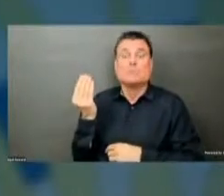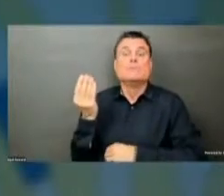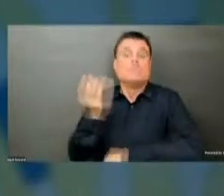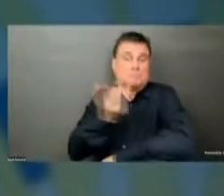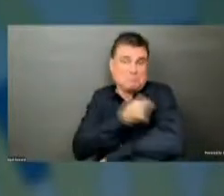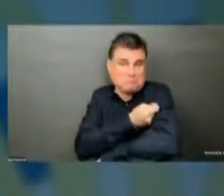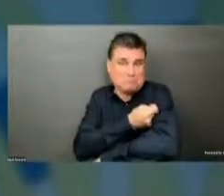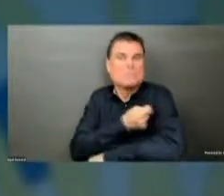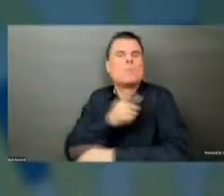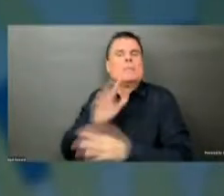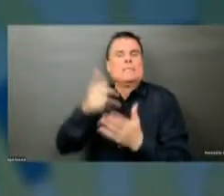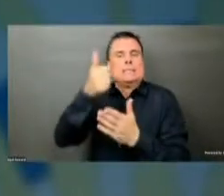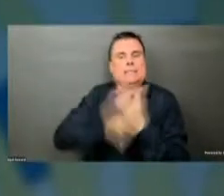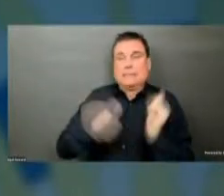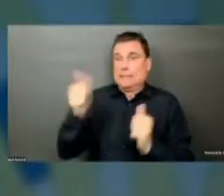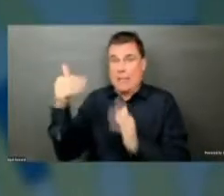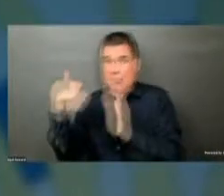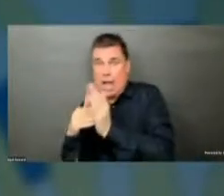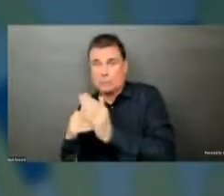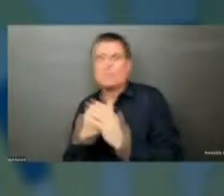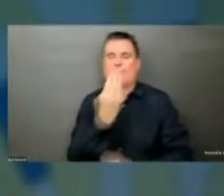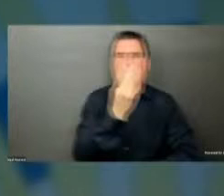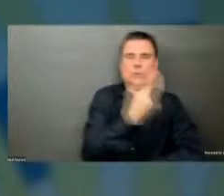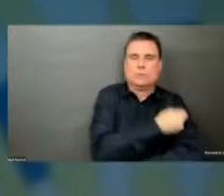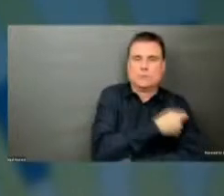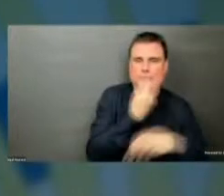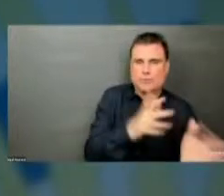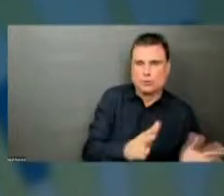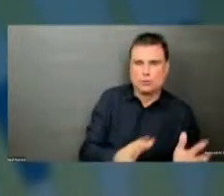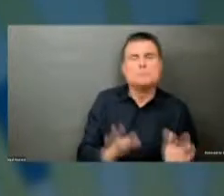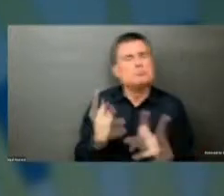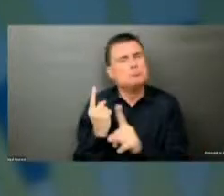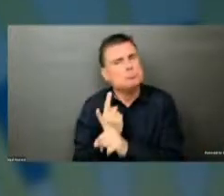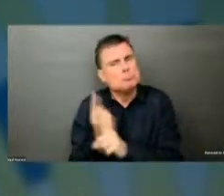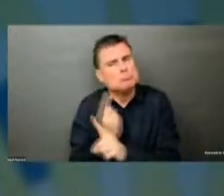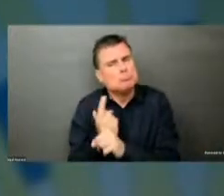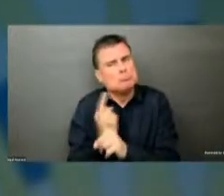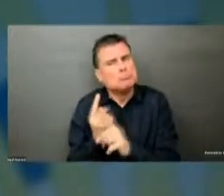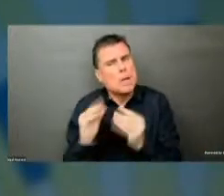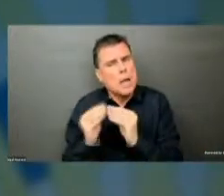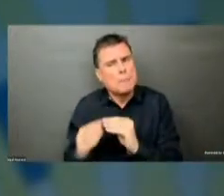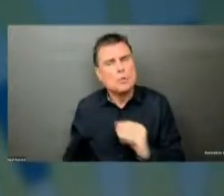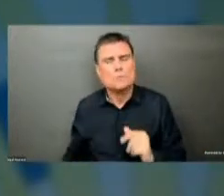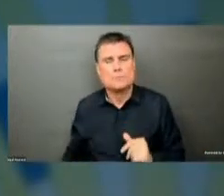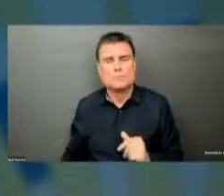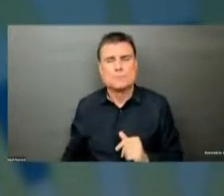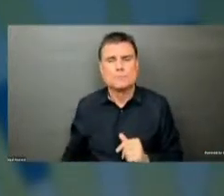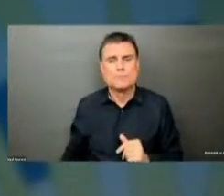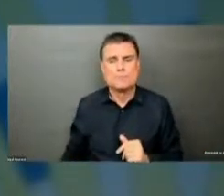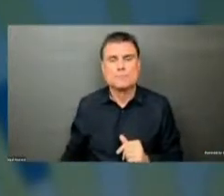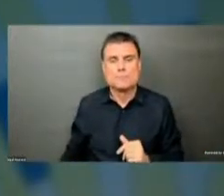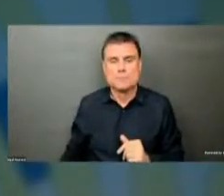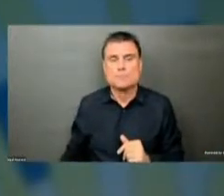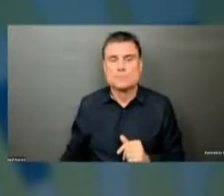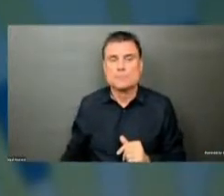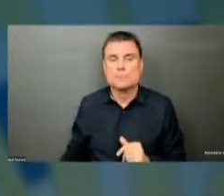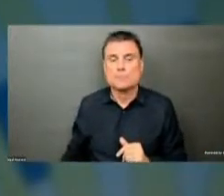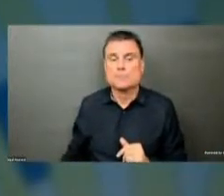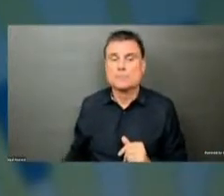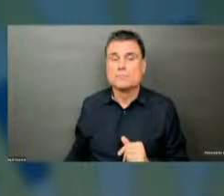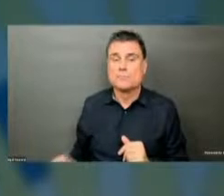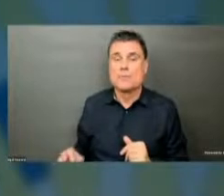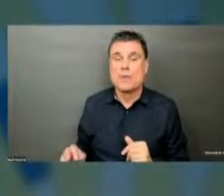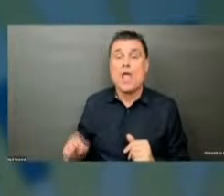not unexpected. In BC, we've had 55 people who are classified as having a serious